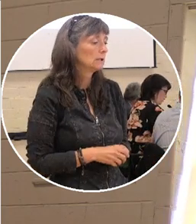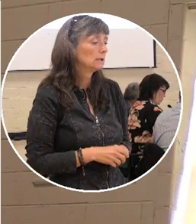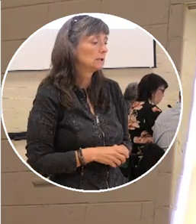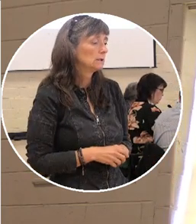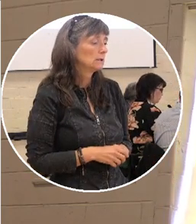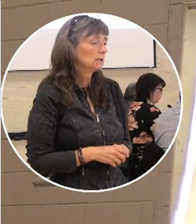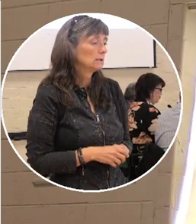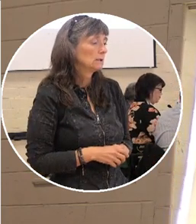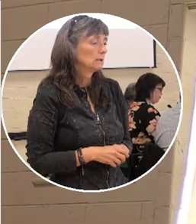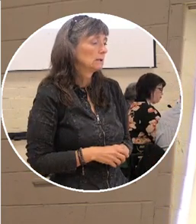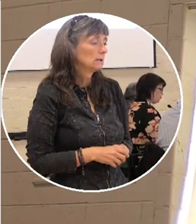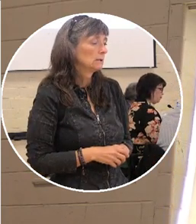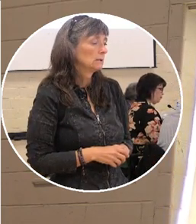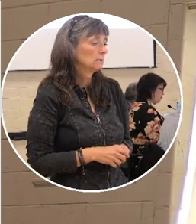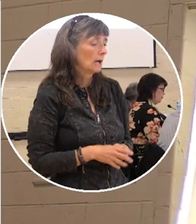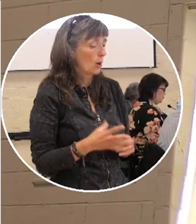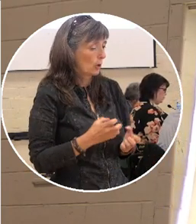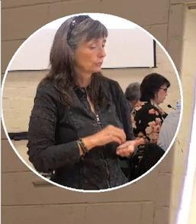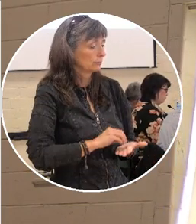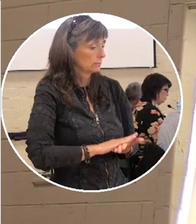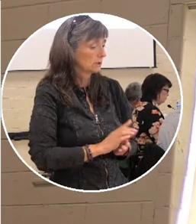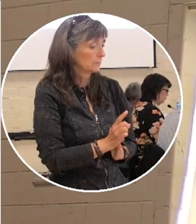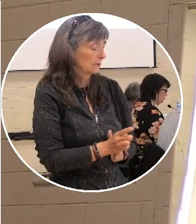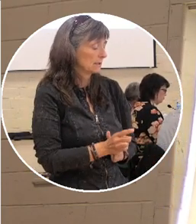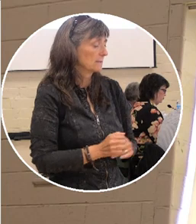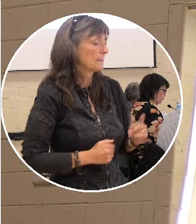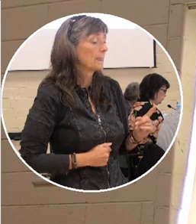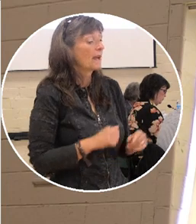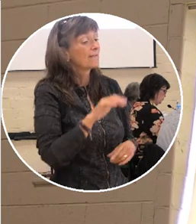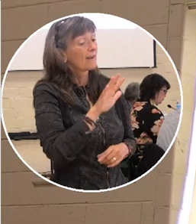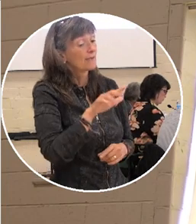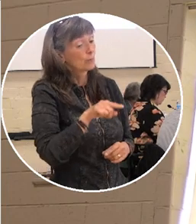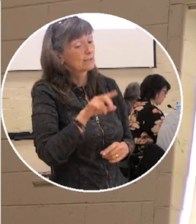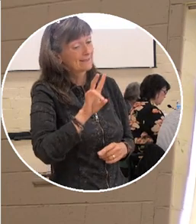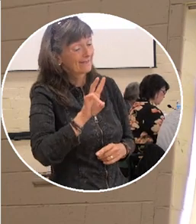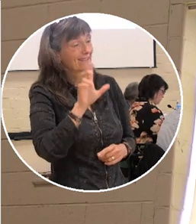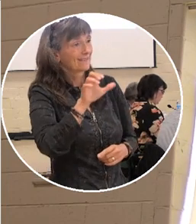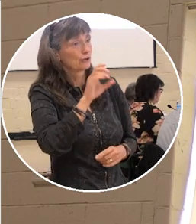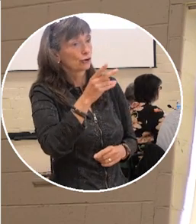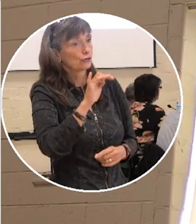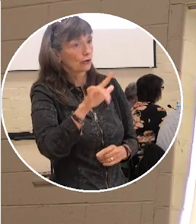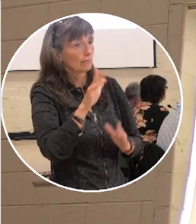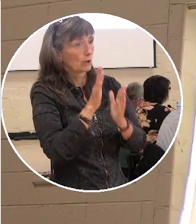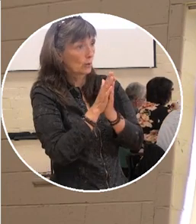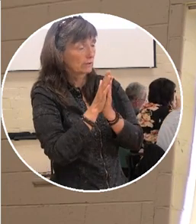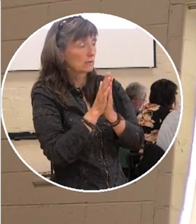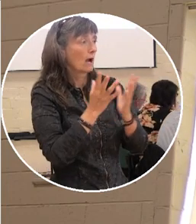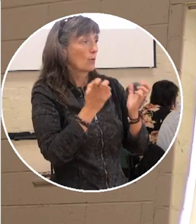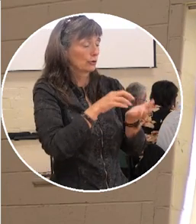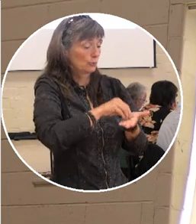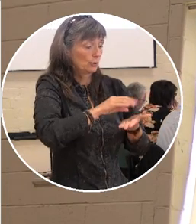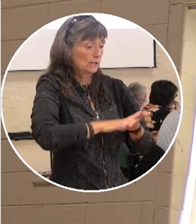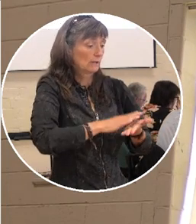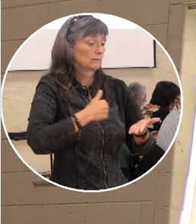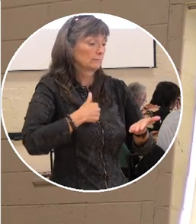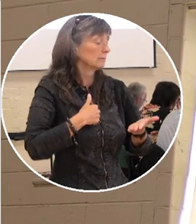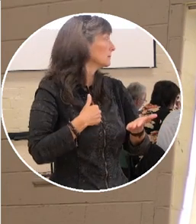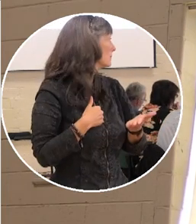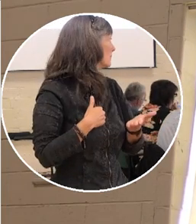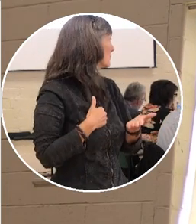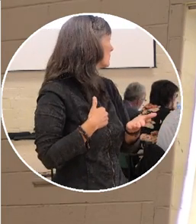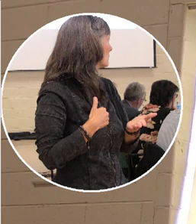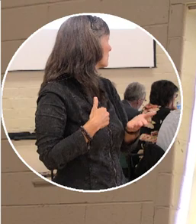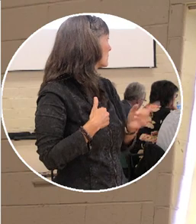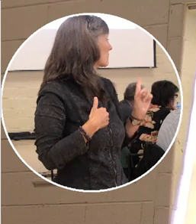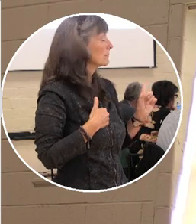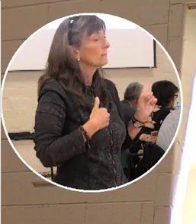that. Just to speak to item 5.7, the Churchill request, I'd like for the record to show that